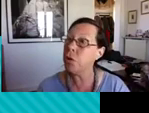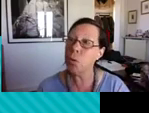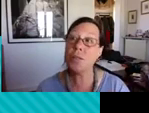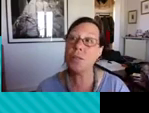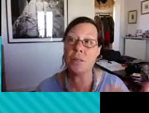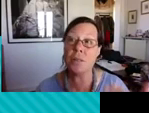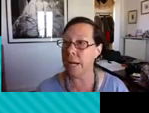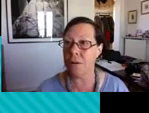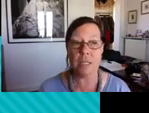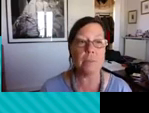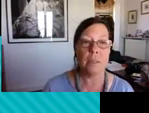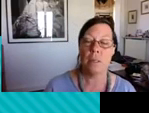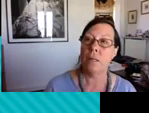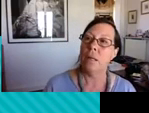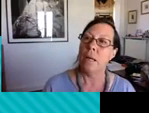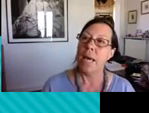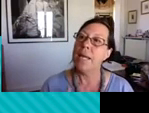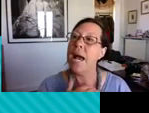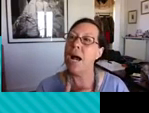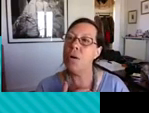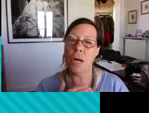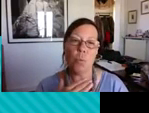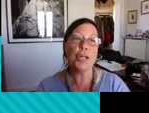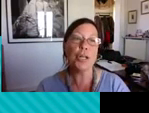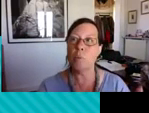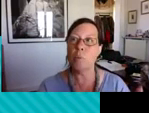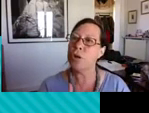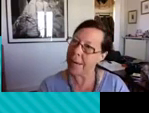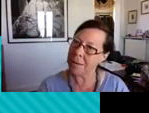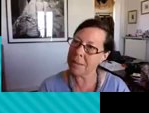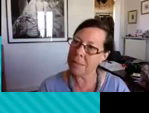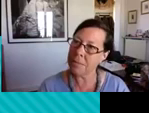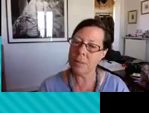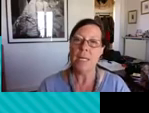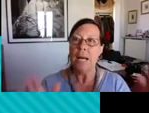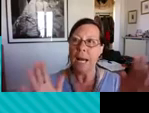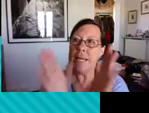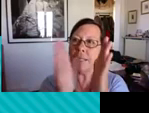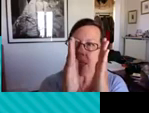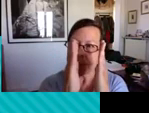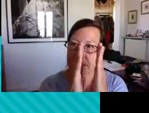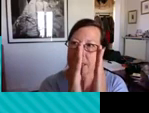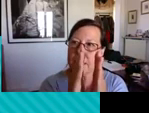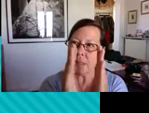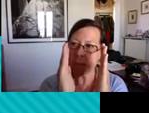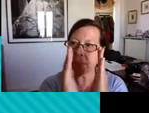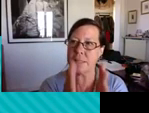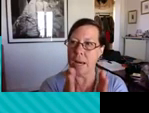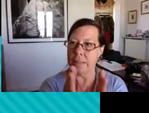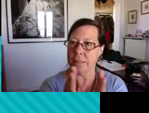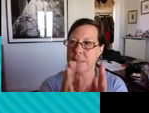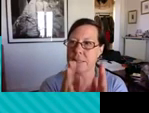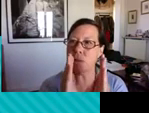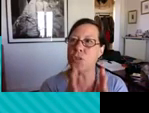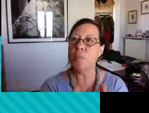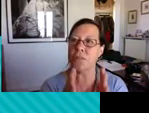that you also see in Africa and how a Reuters reporter handled it. Again, sticking to the